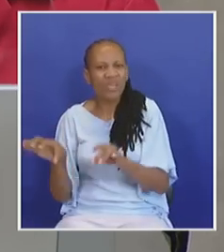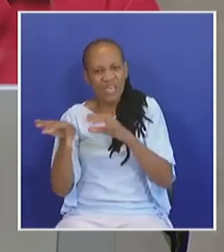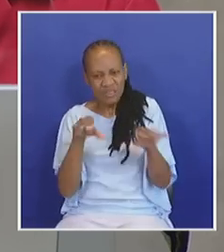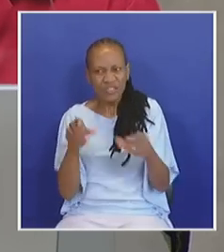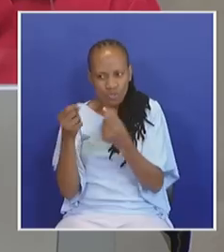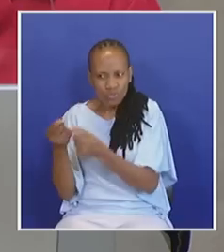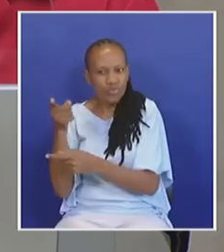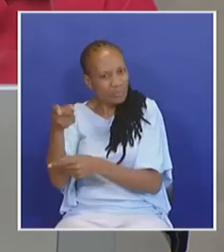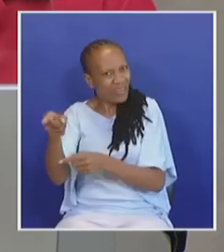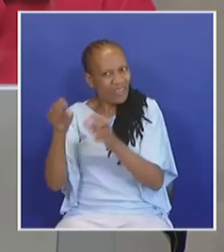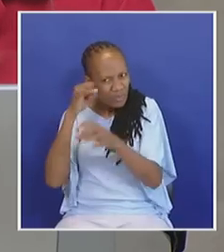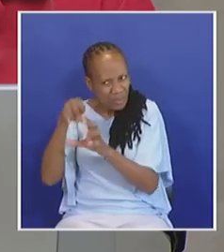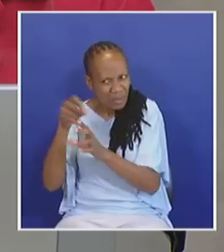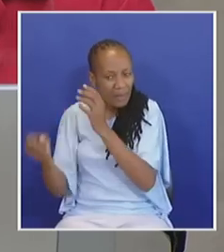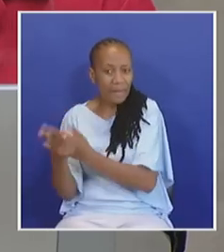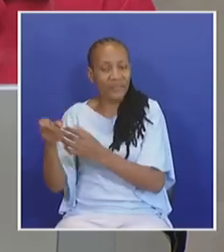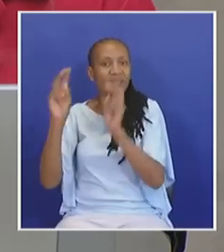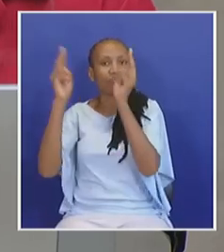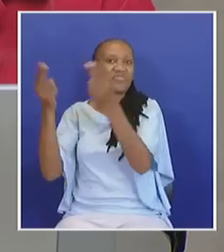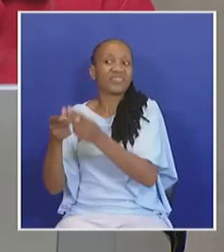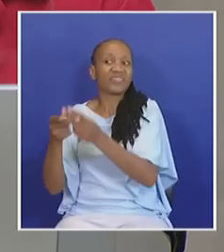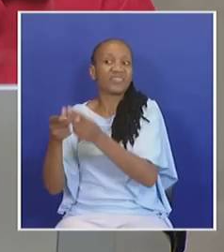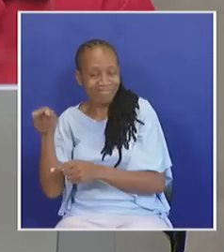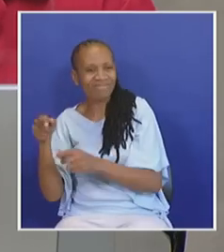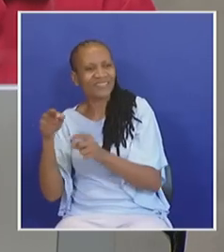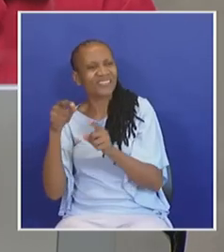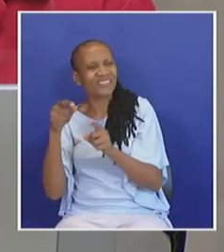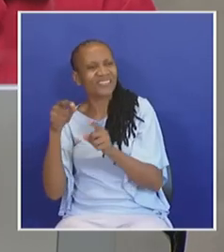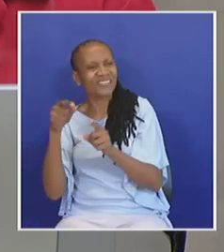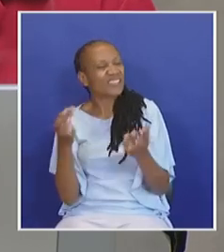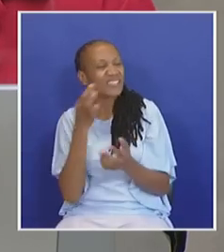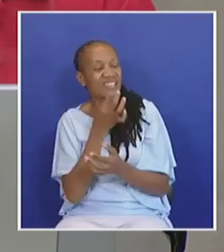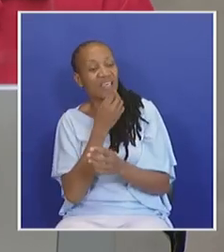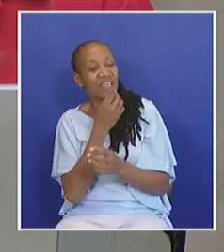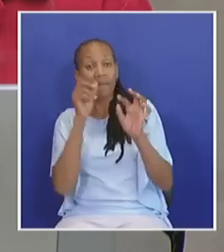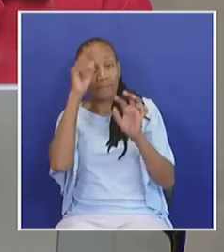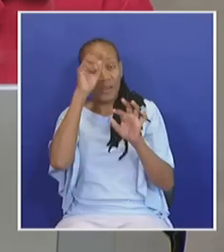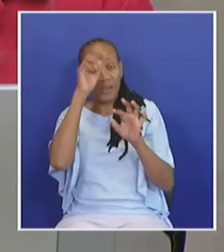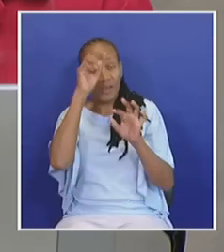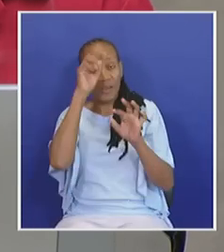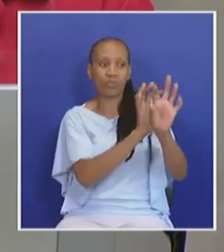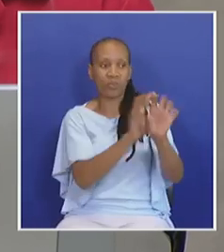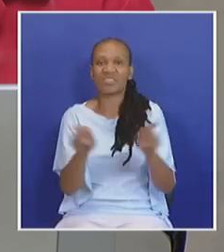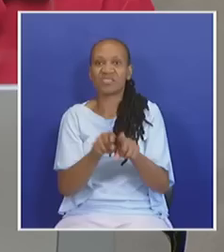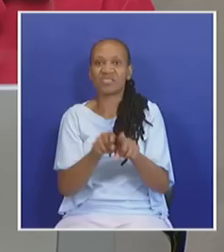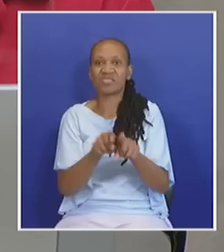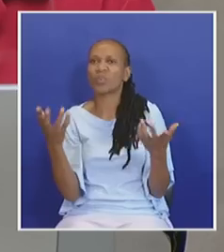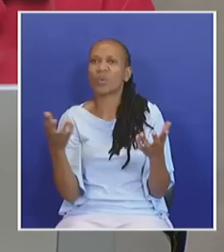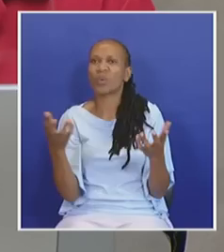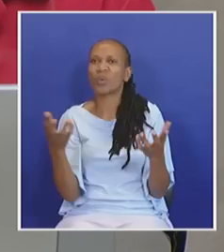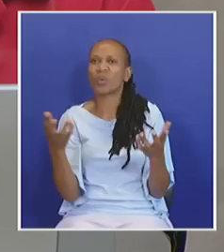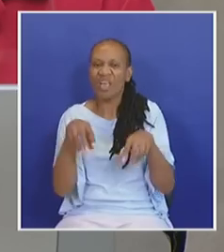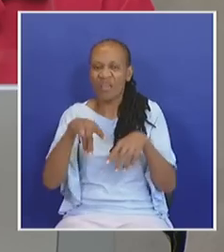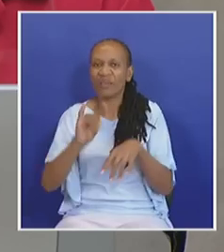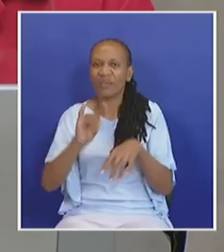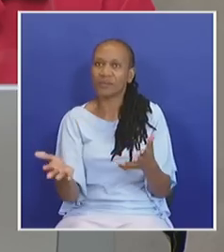that university, who considered on black protesters like a pack of wolves. We know that we will have people like